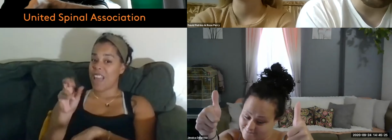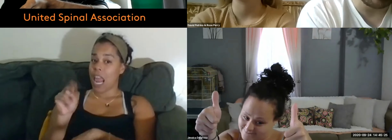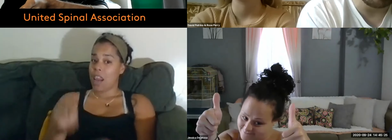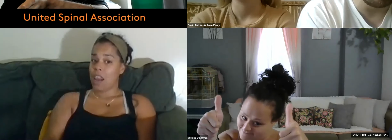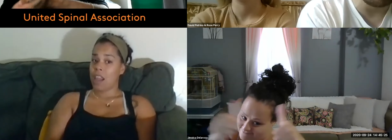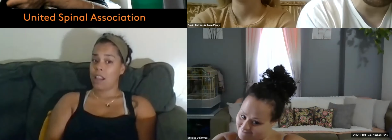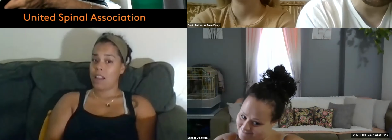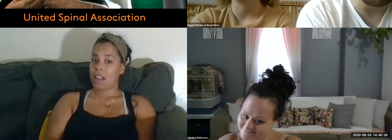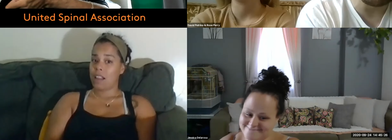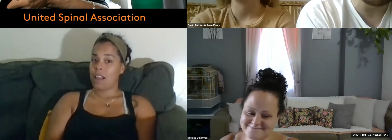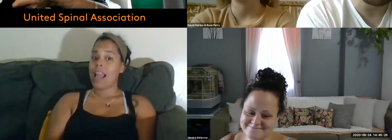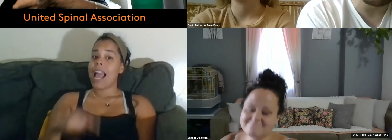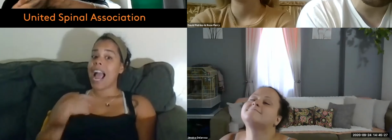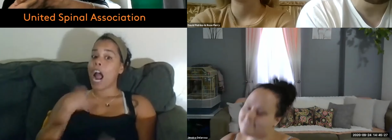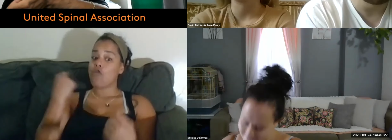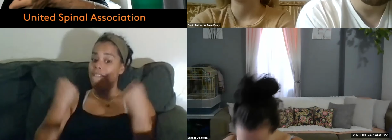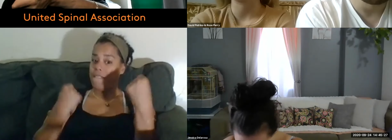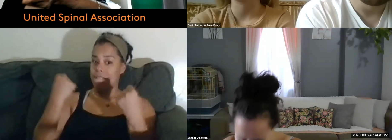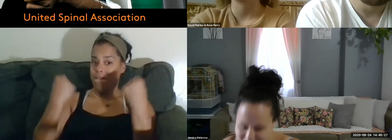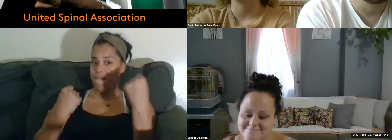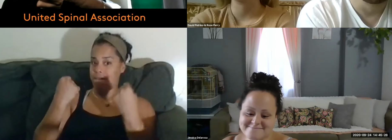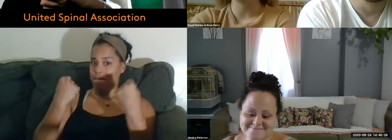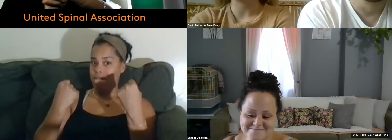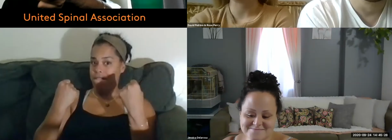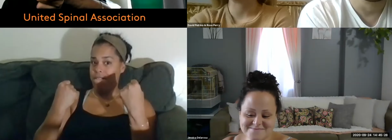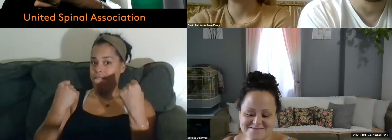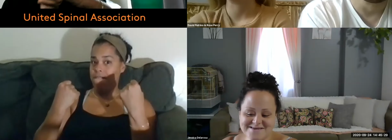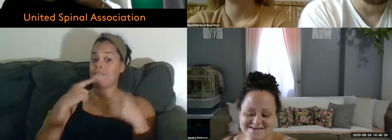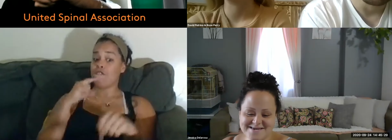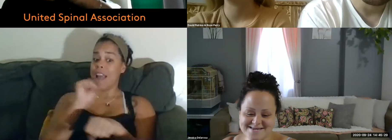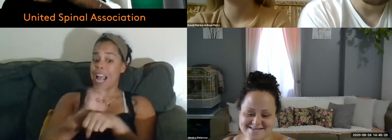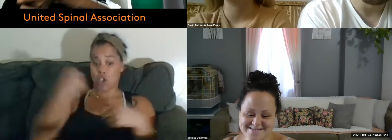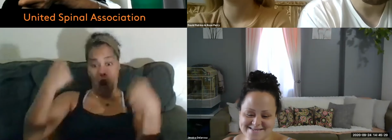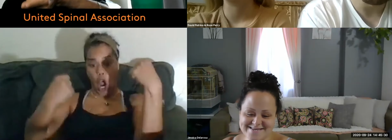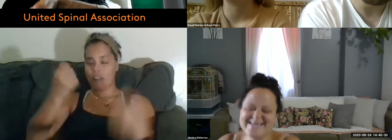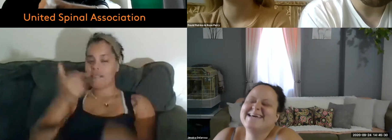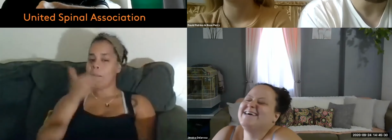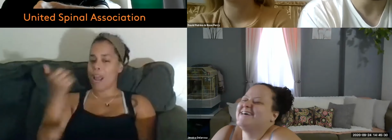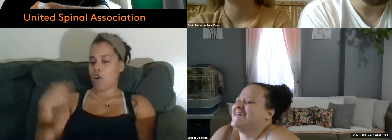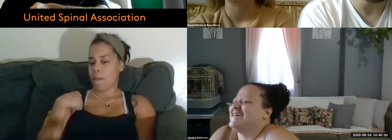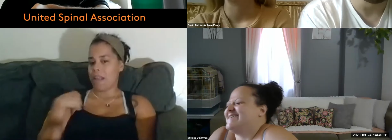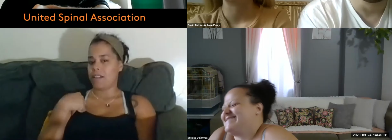I drive my car better than her. But yeah, we're competitive.